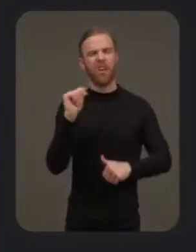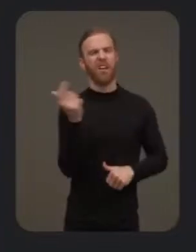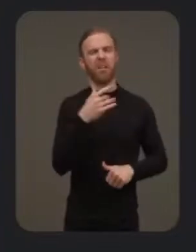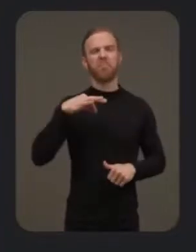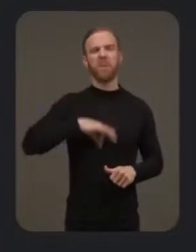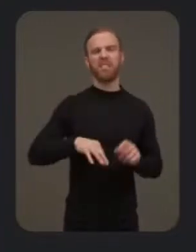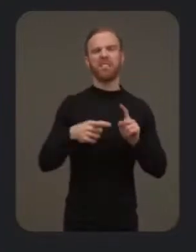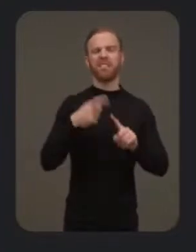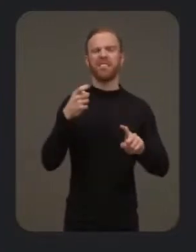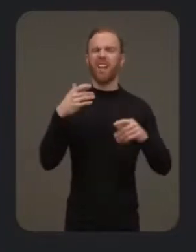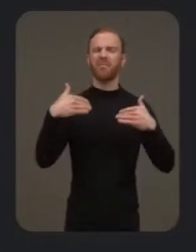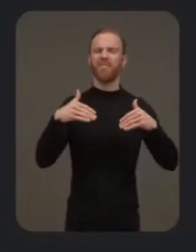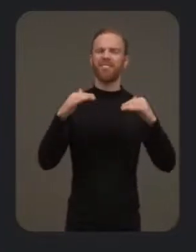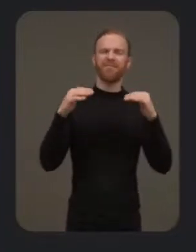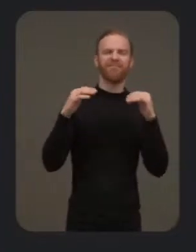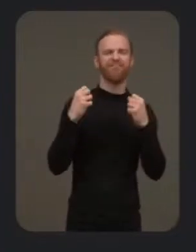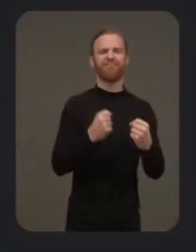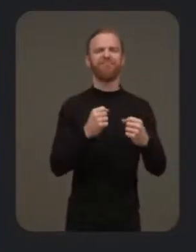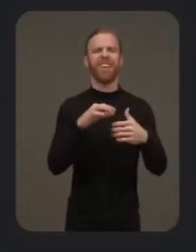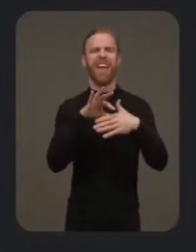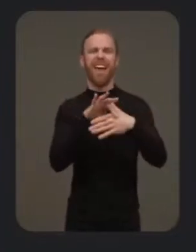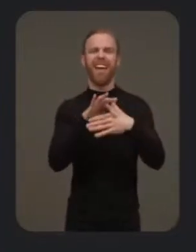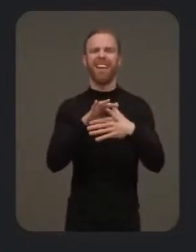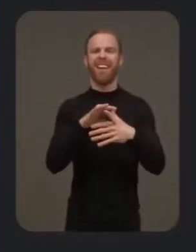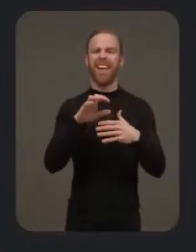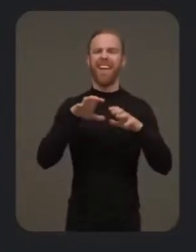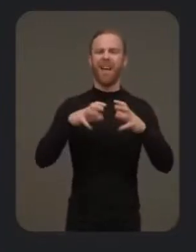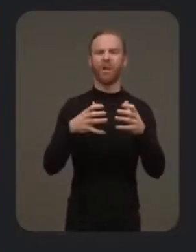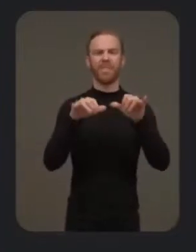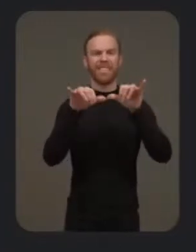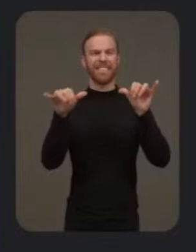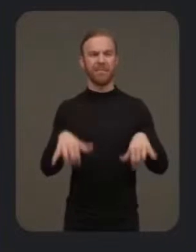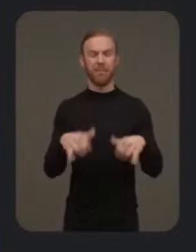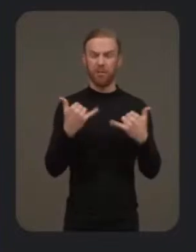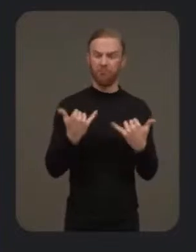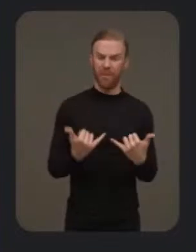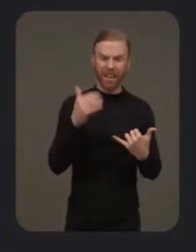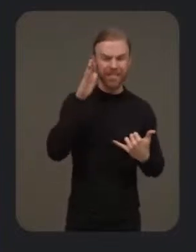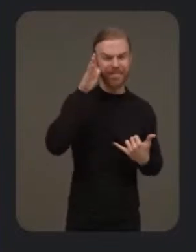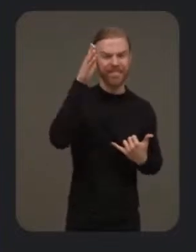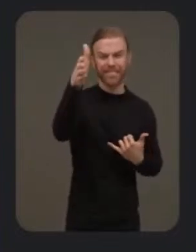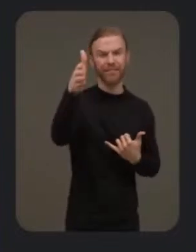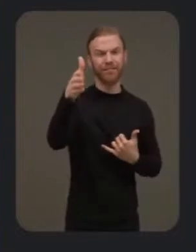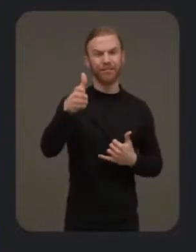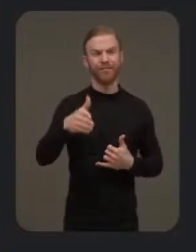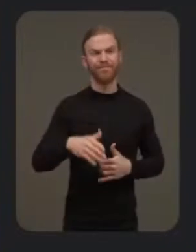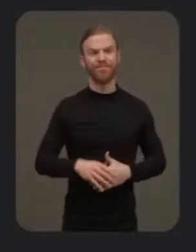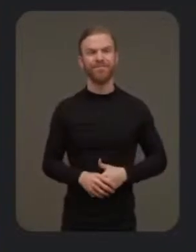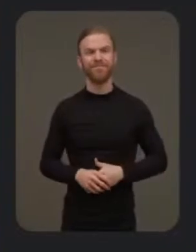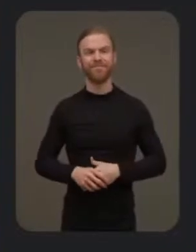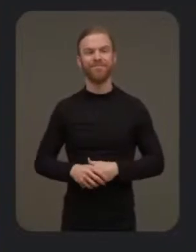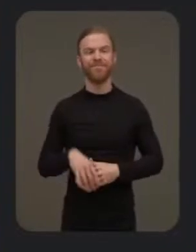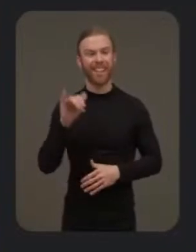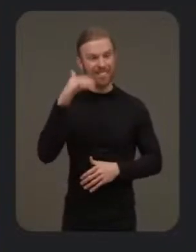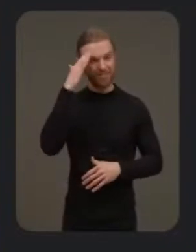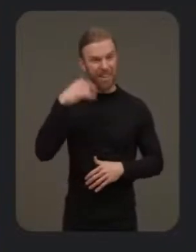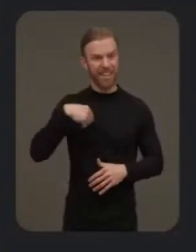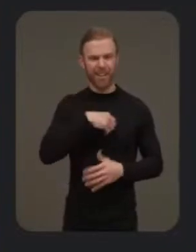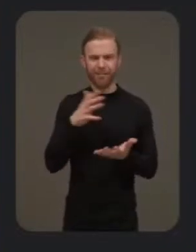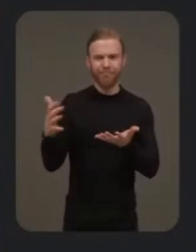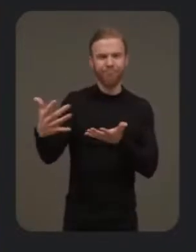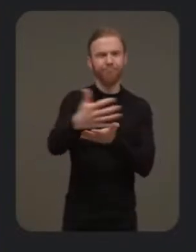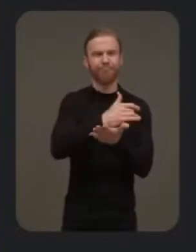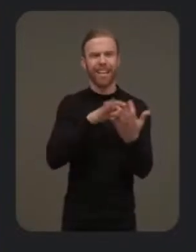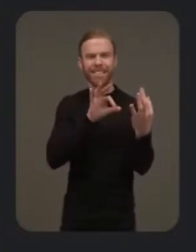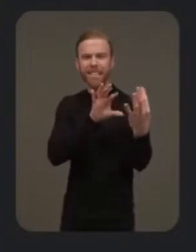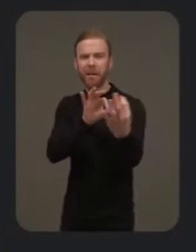from a vibrant content ecosystem today and in the future. That's why we're getting feedback and